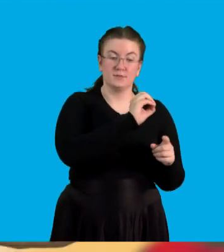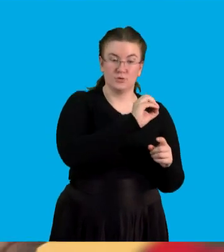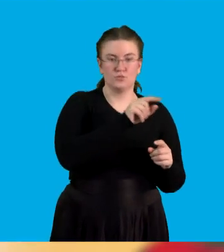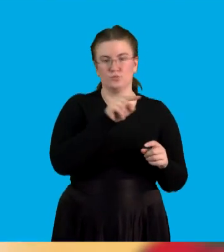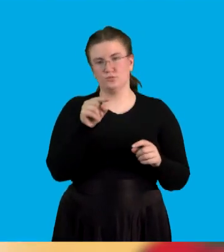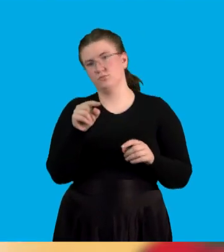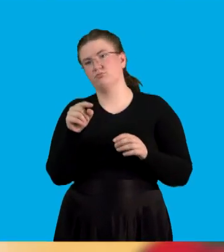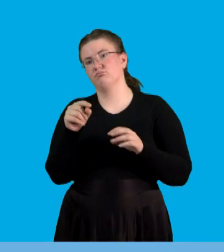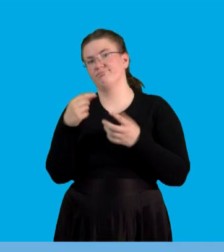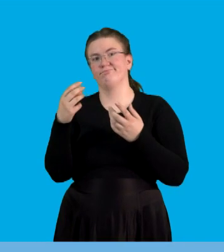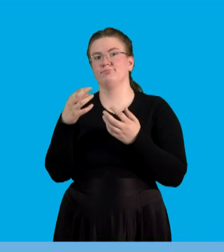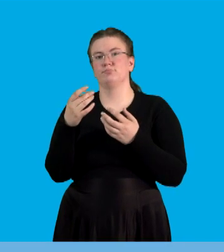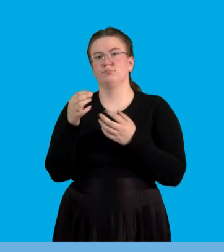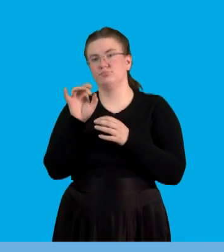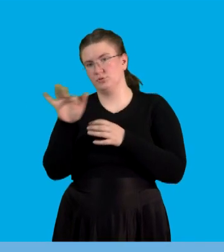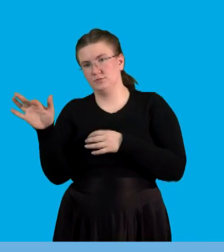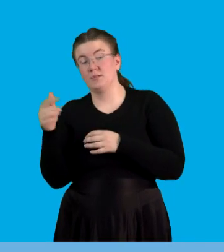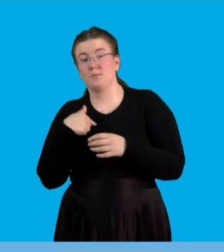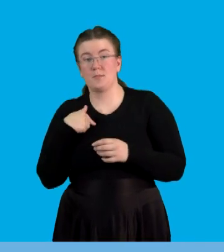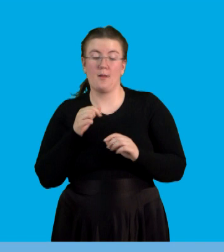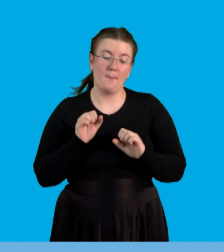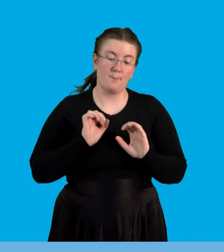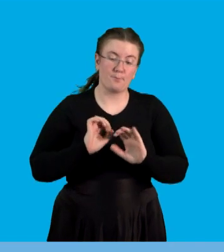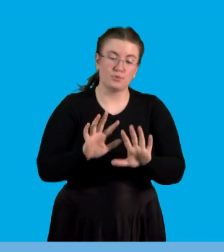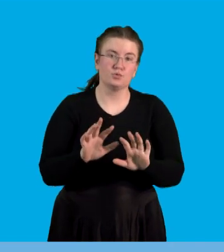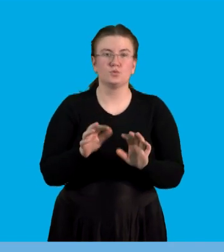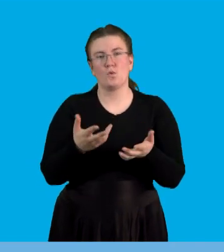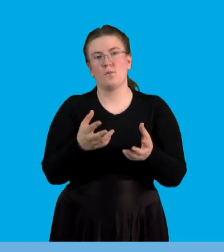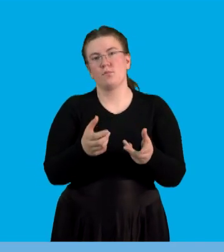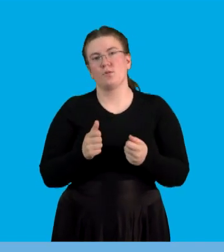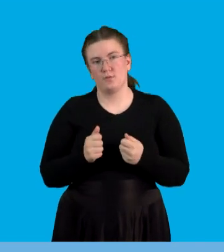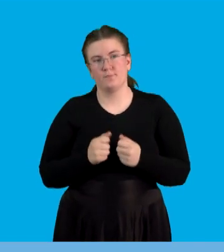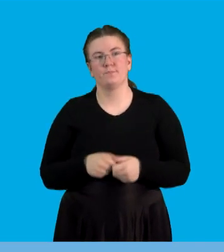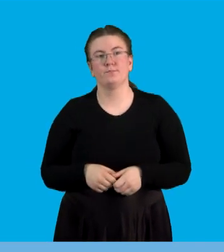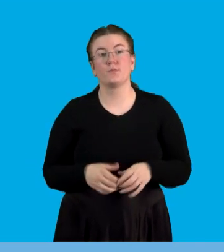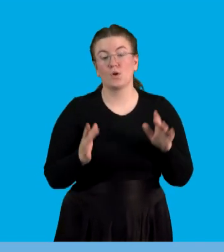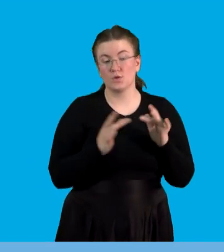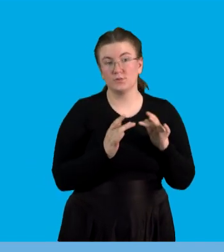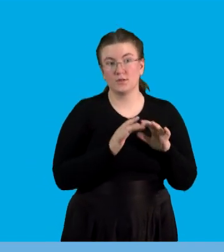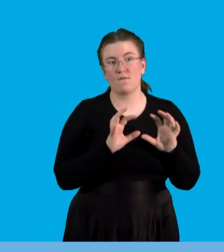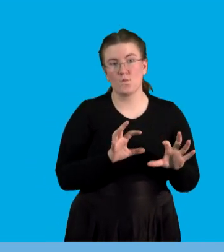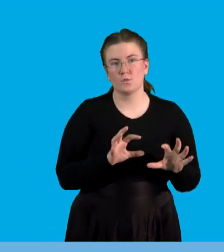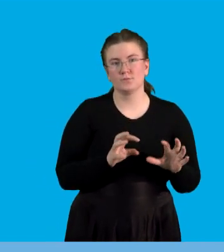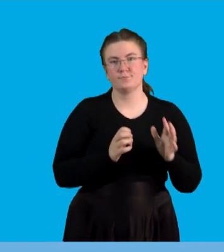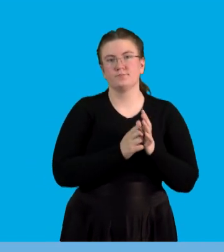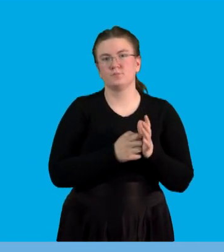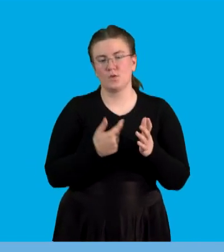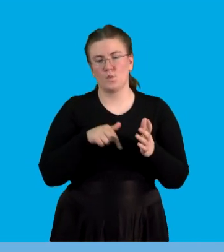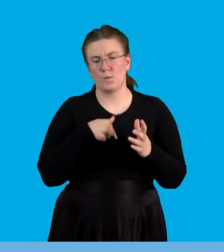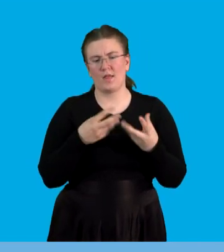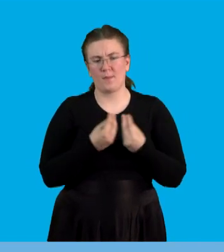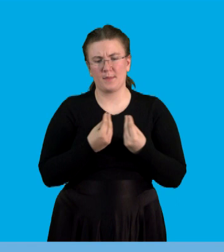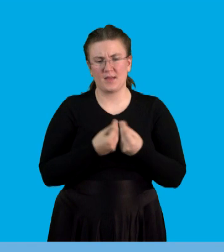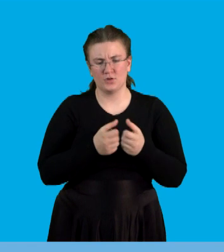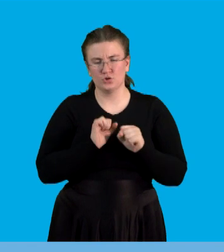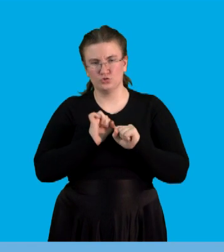it or pull it. And also, the contact forces, they also now refer to when we are stretching or